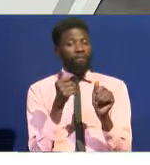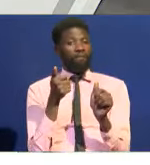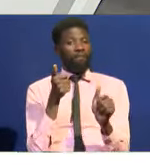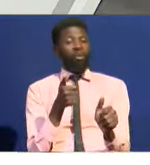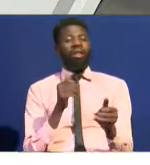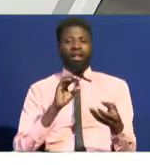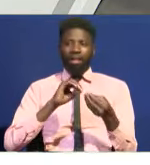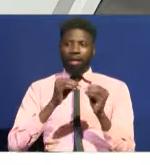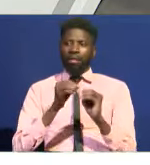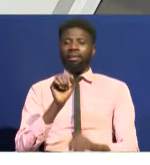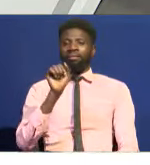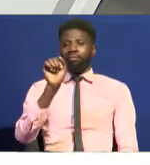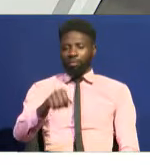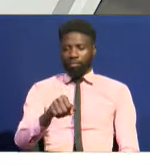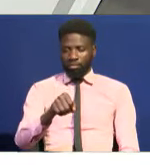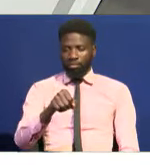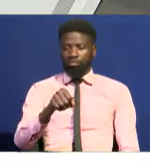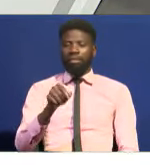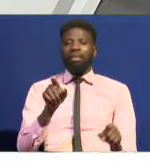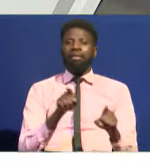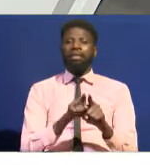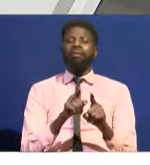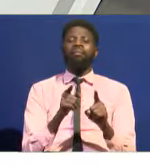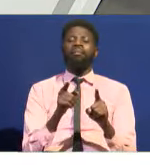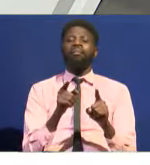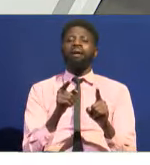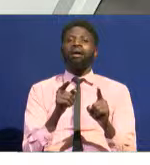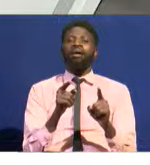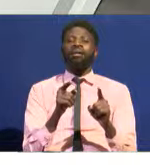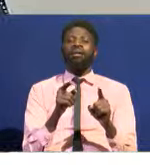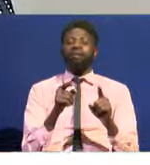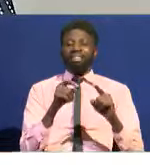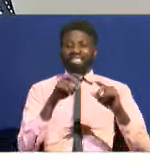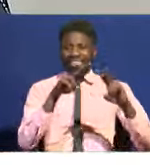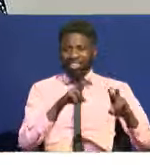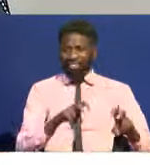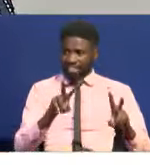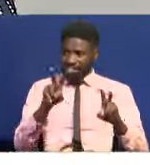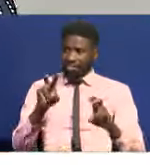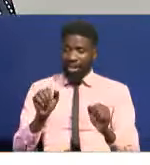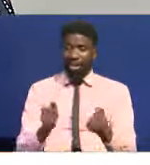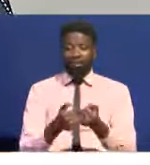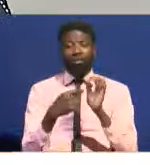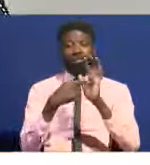And the intervals that the surveys are being carried on from